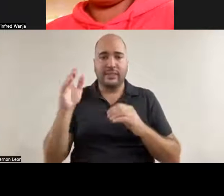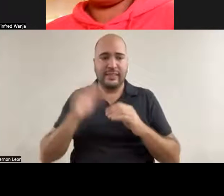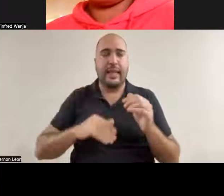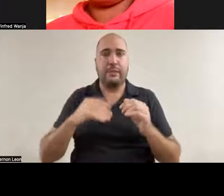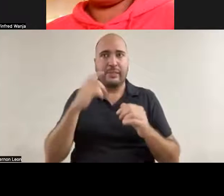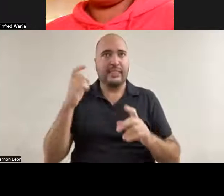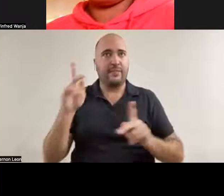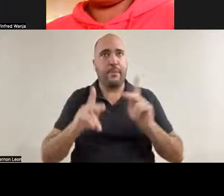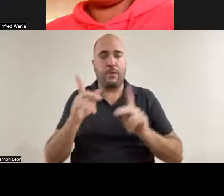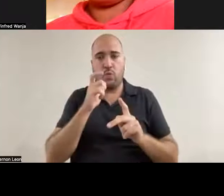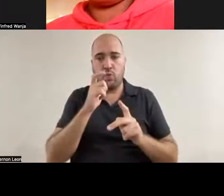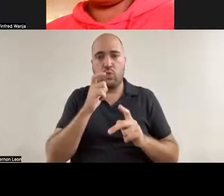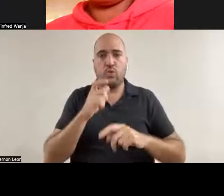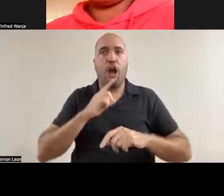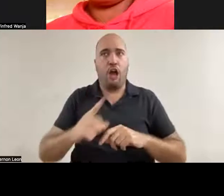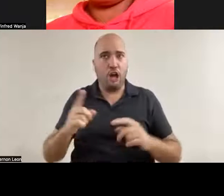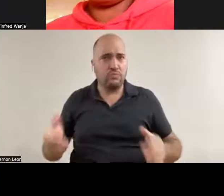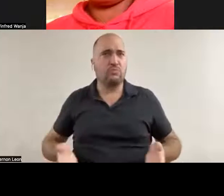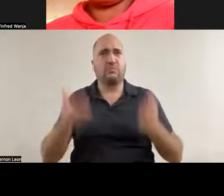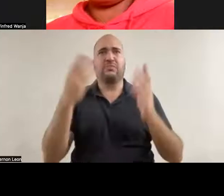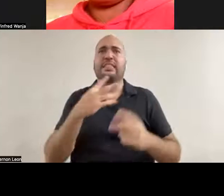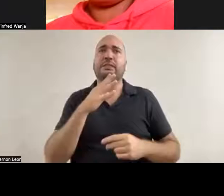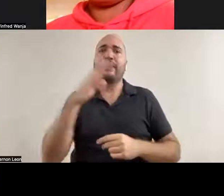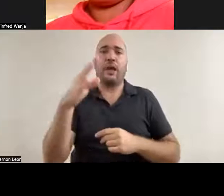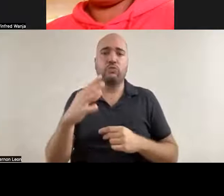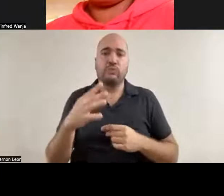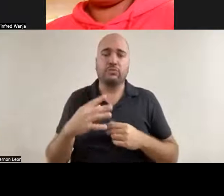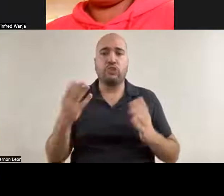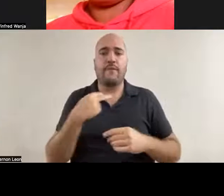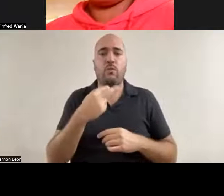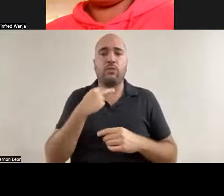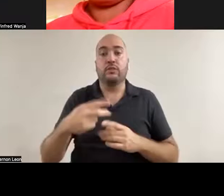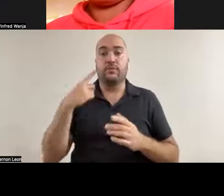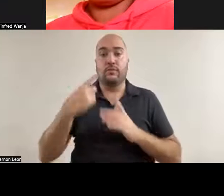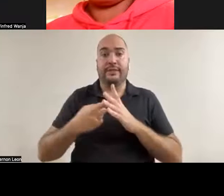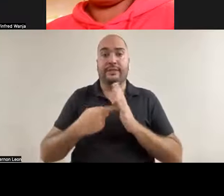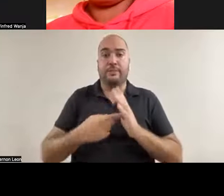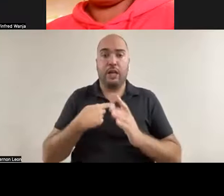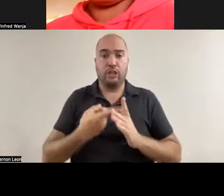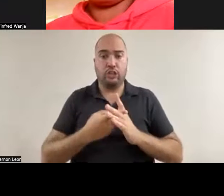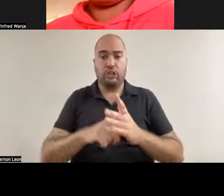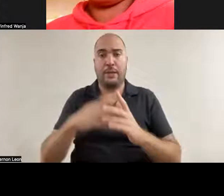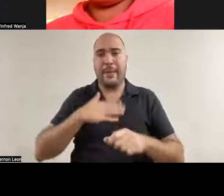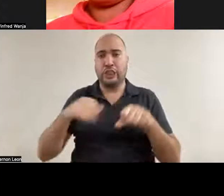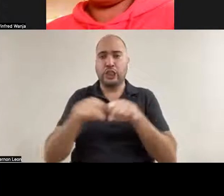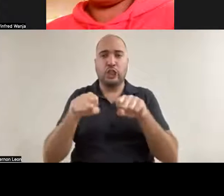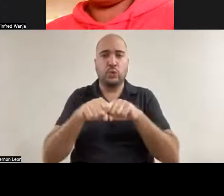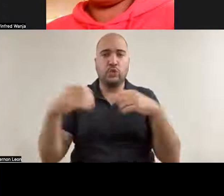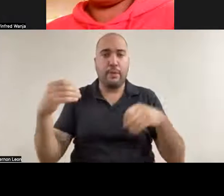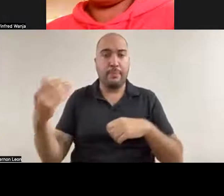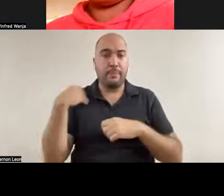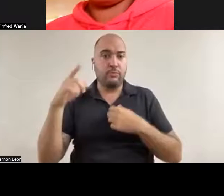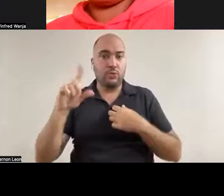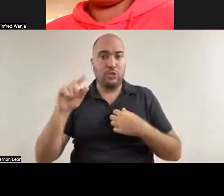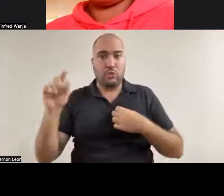people who are raising their voices. For example, I started my shoe shop in 2020 right after